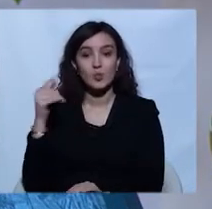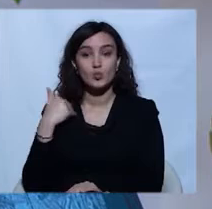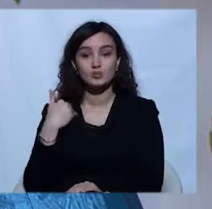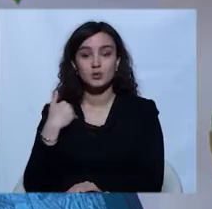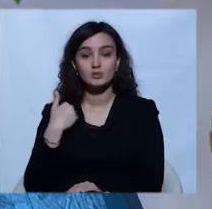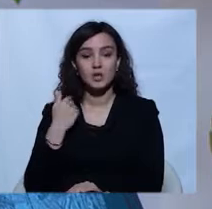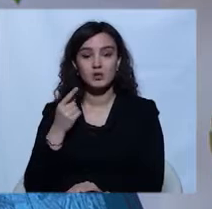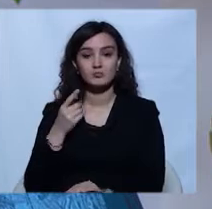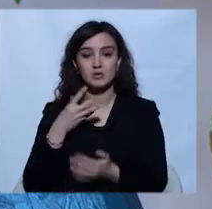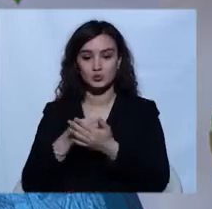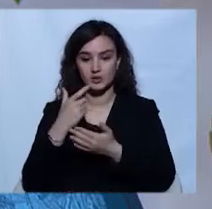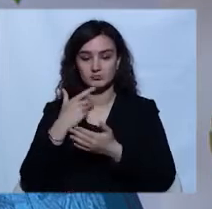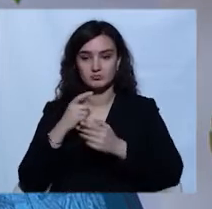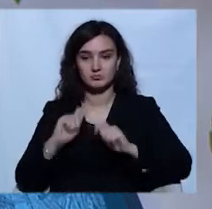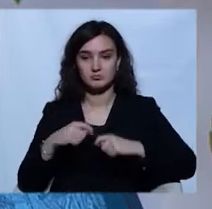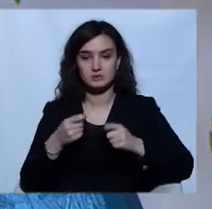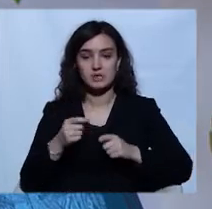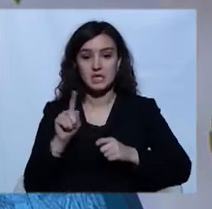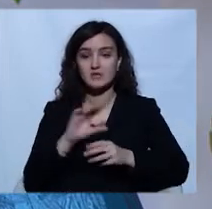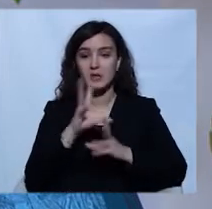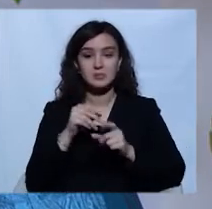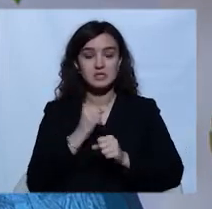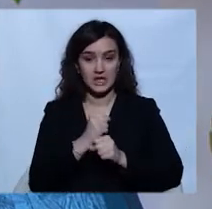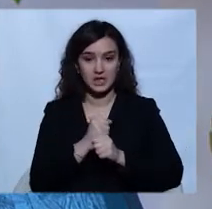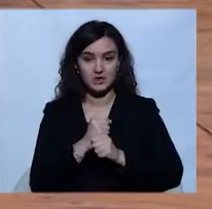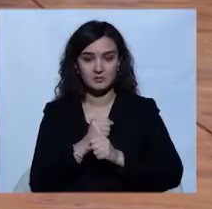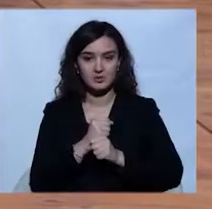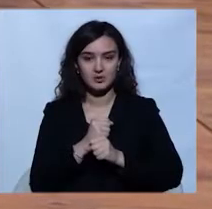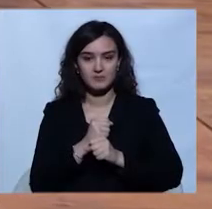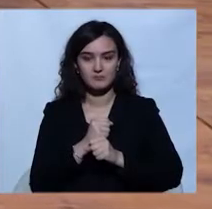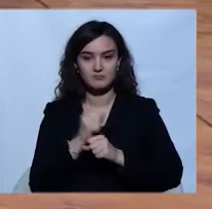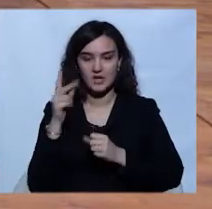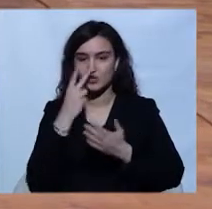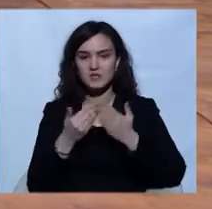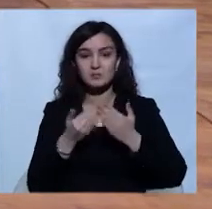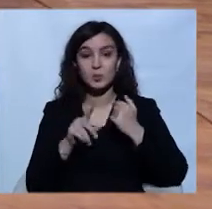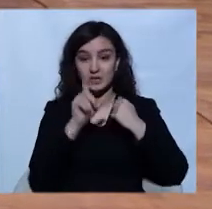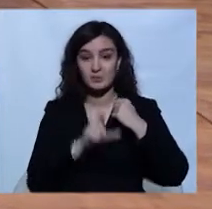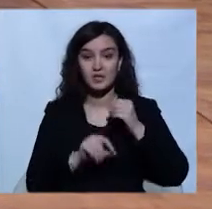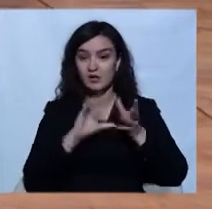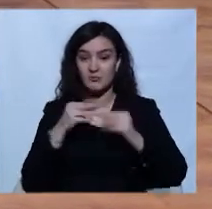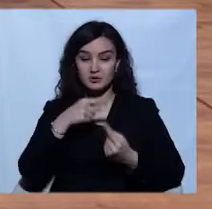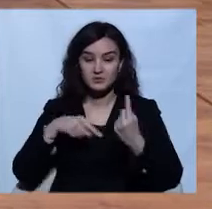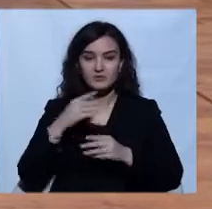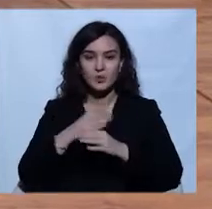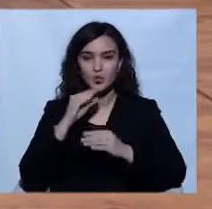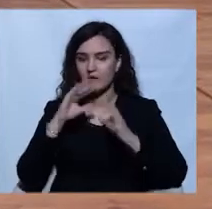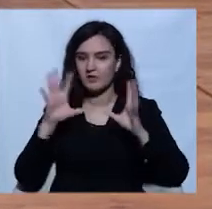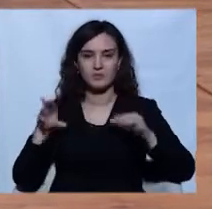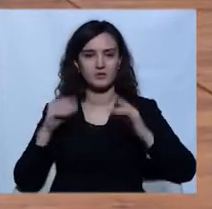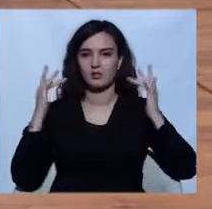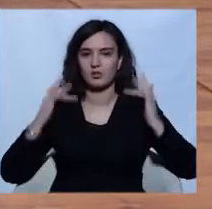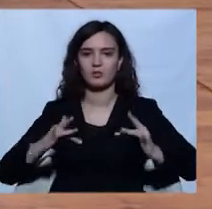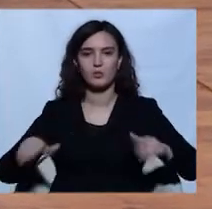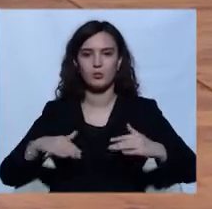out from this is what do you do when everything is taken away from you? And I think that's something we can take a lot